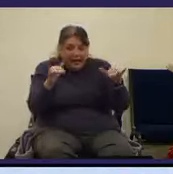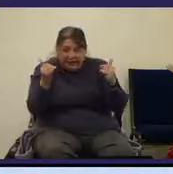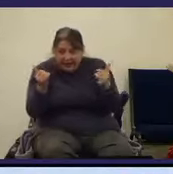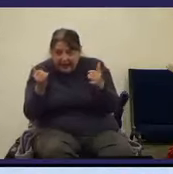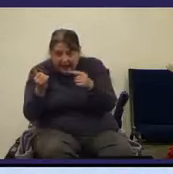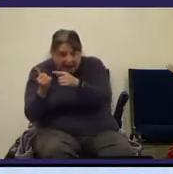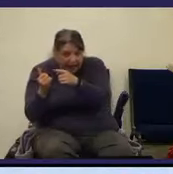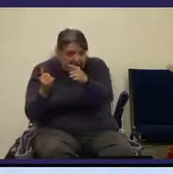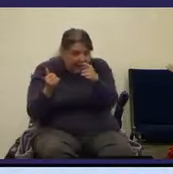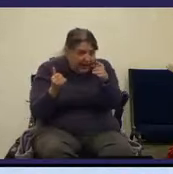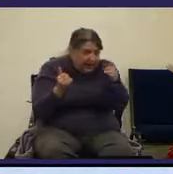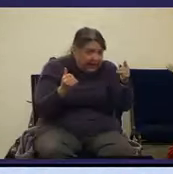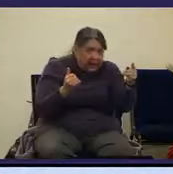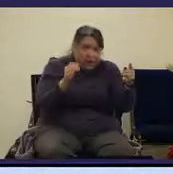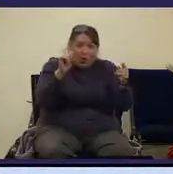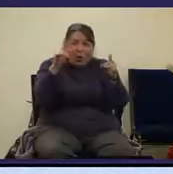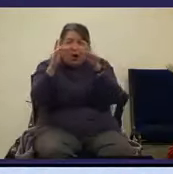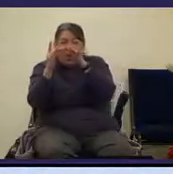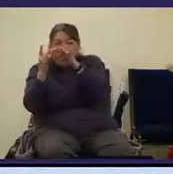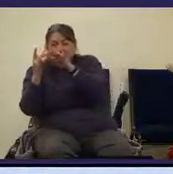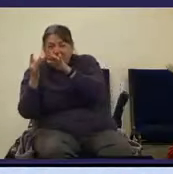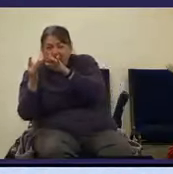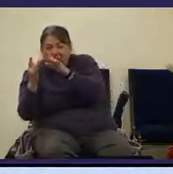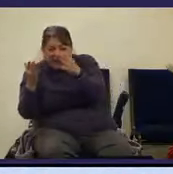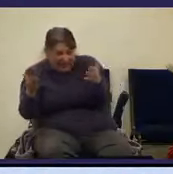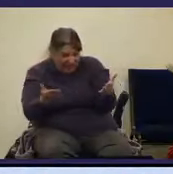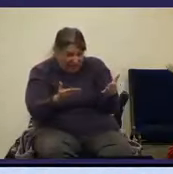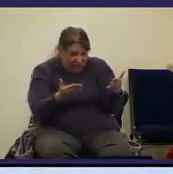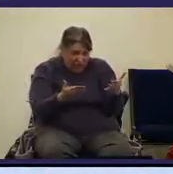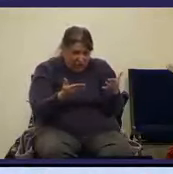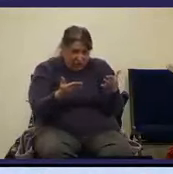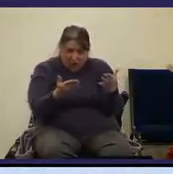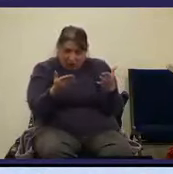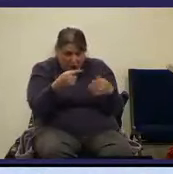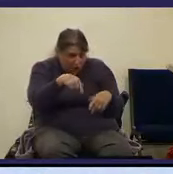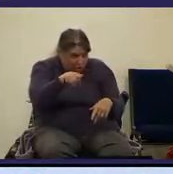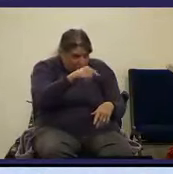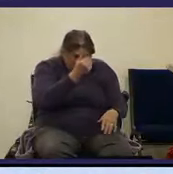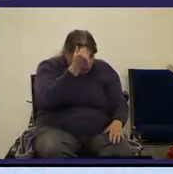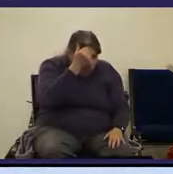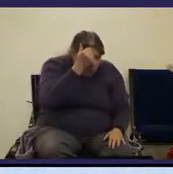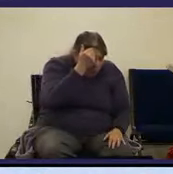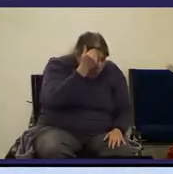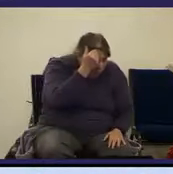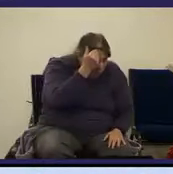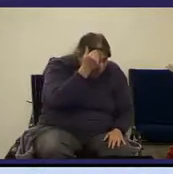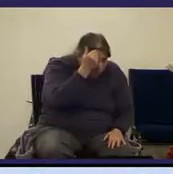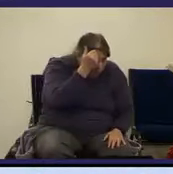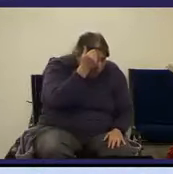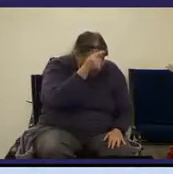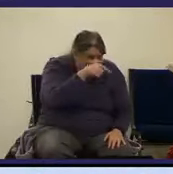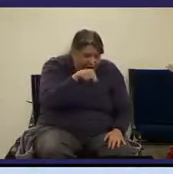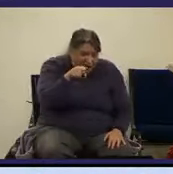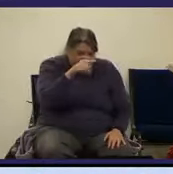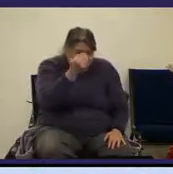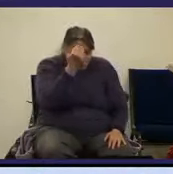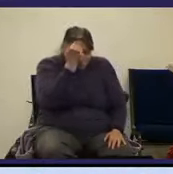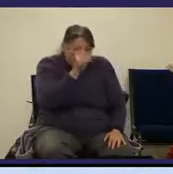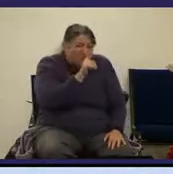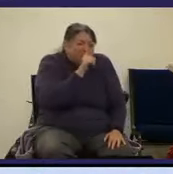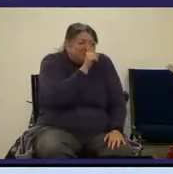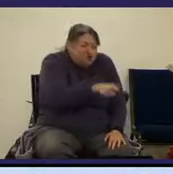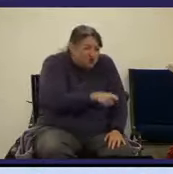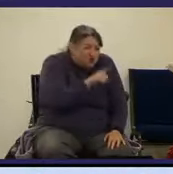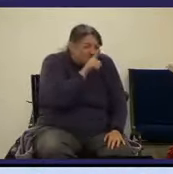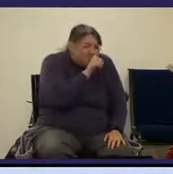if you're hearing us online, I need to ask you this question. Do you know without a shadow of a mind,